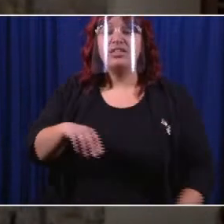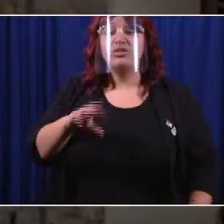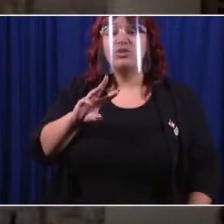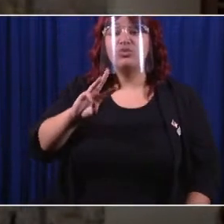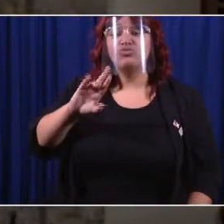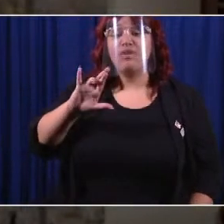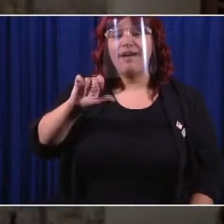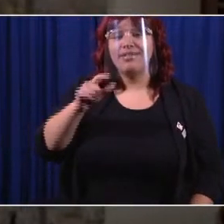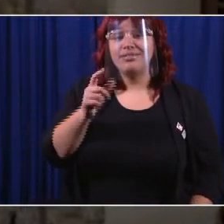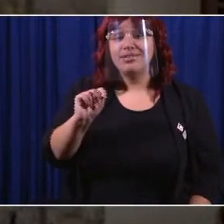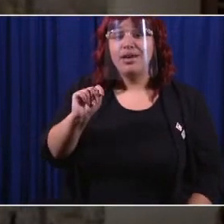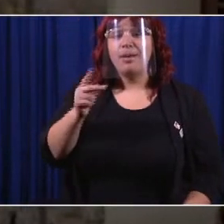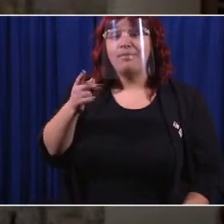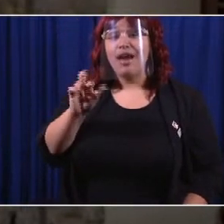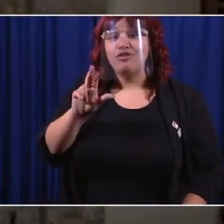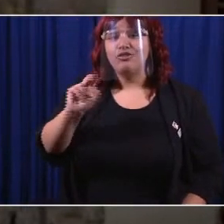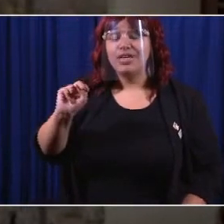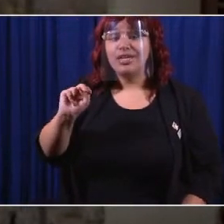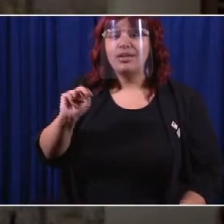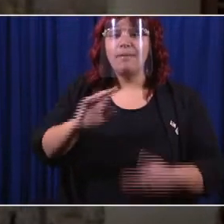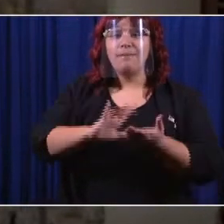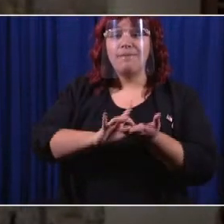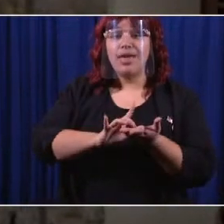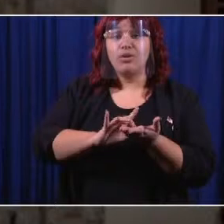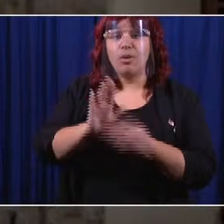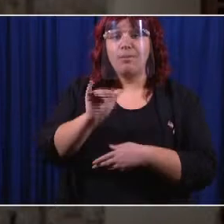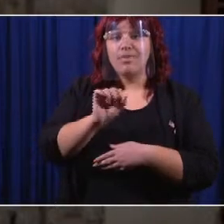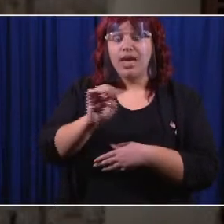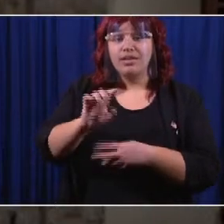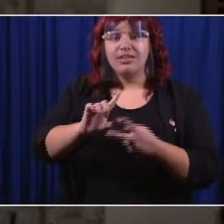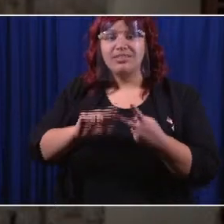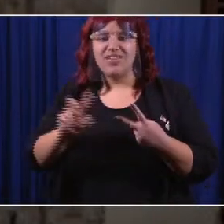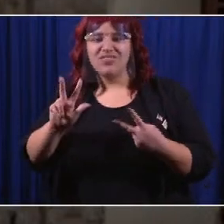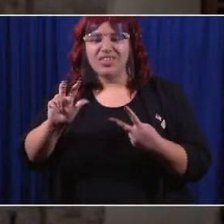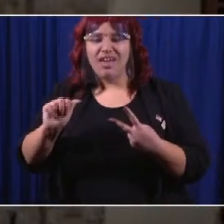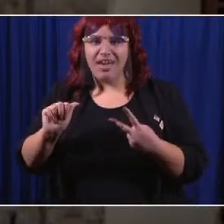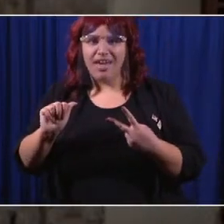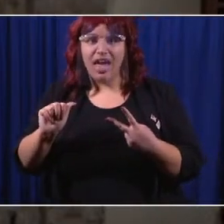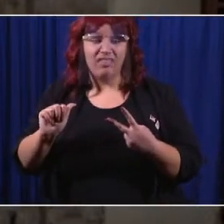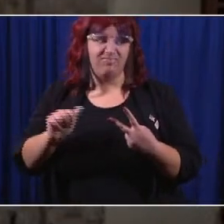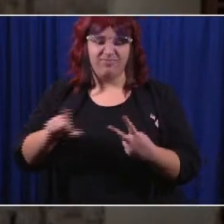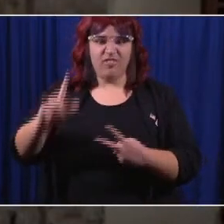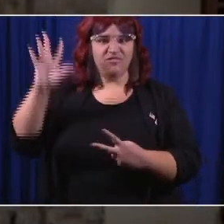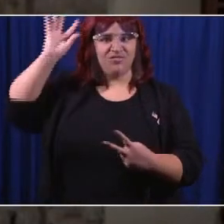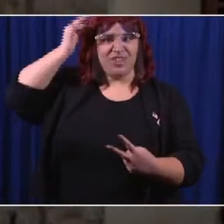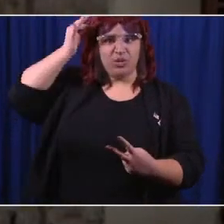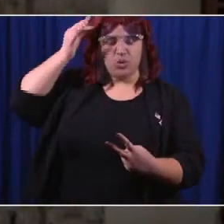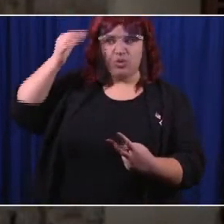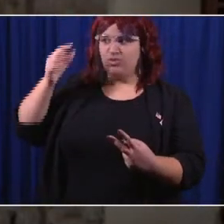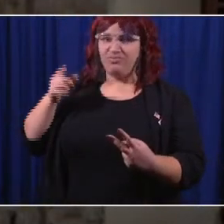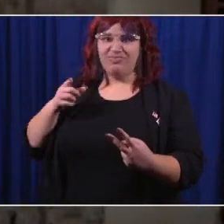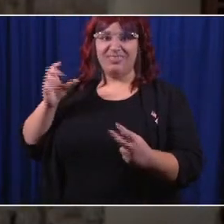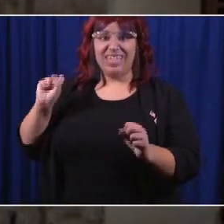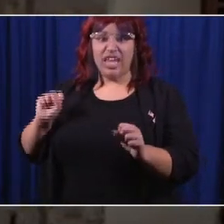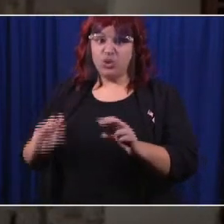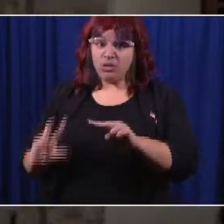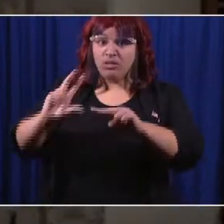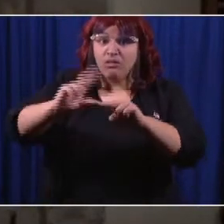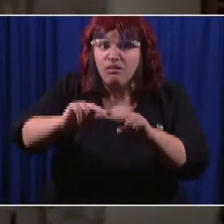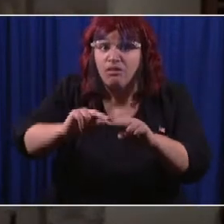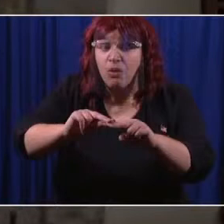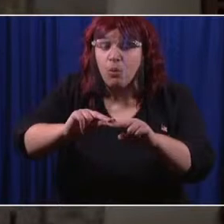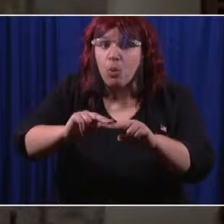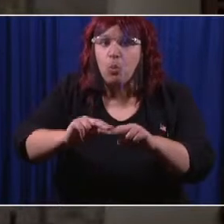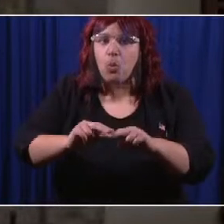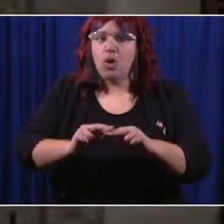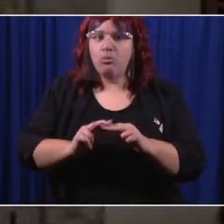the VA Medical Center there. Can you work across the federal boundary there and get help, or is that not available? No, we've certainly